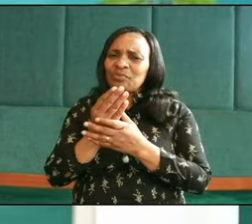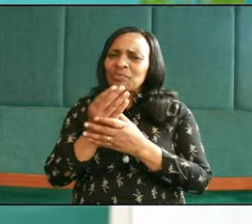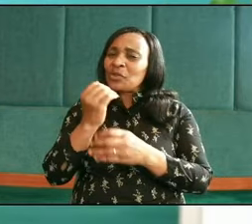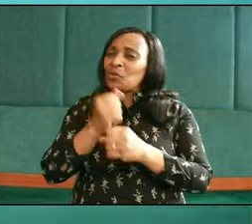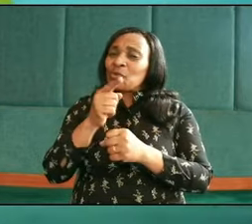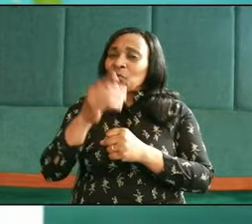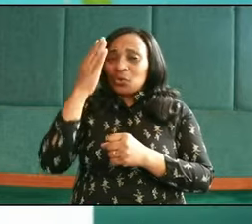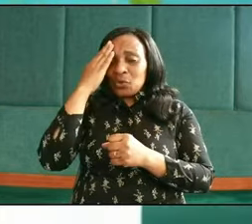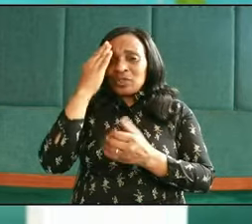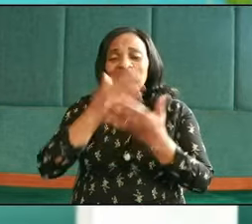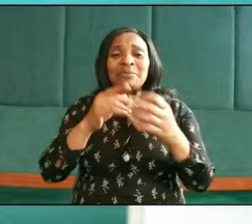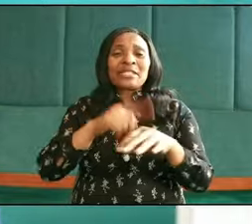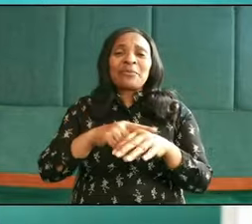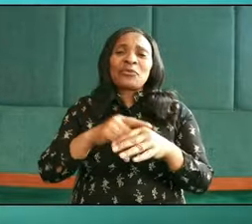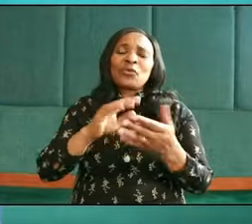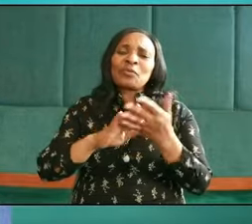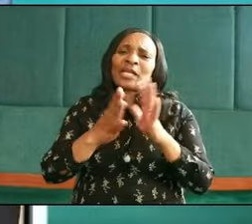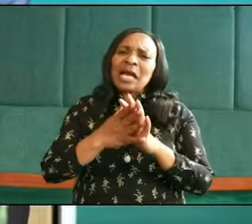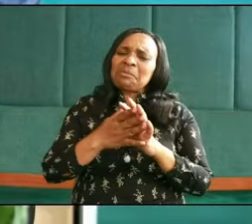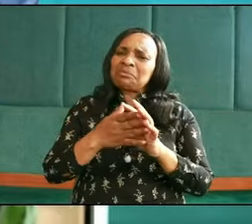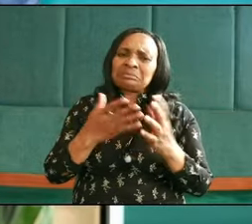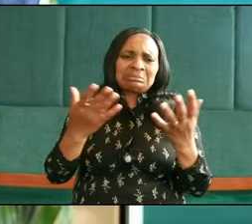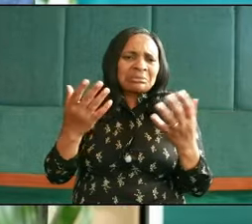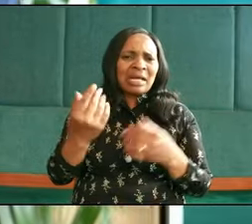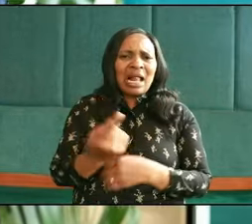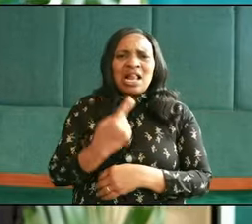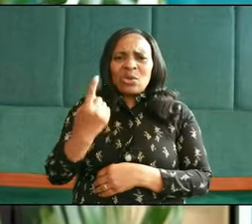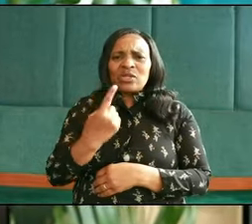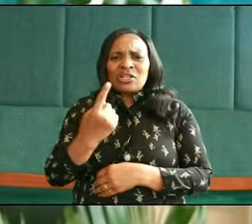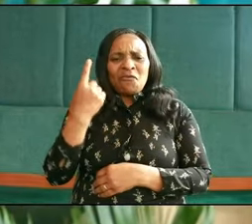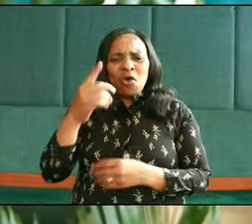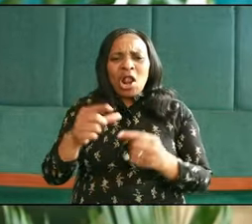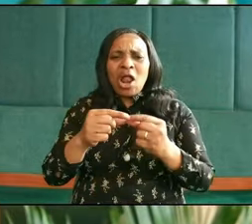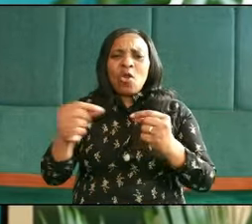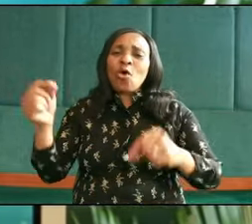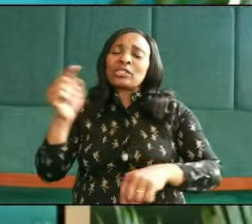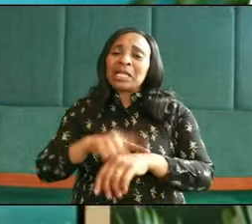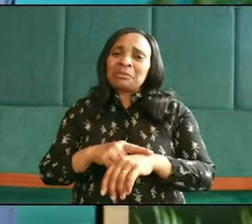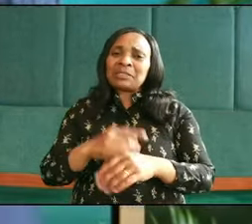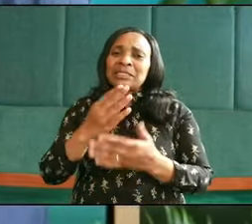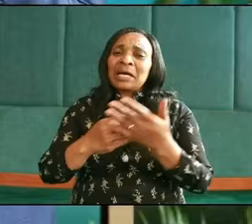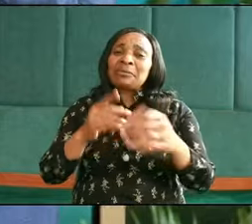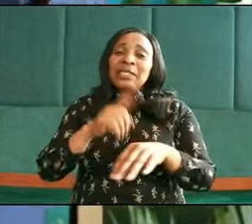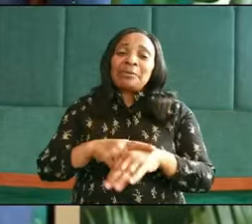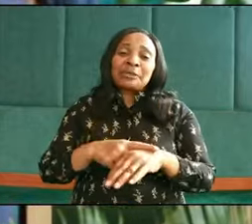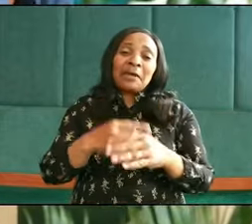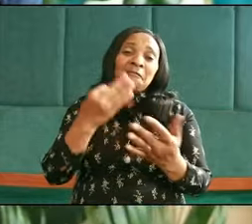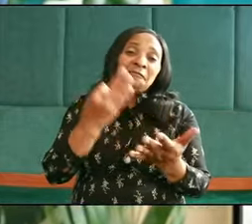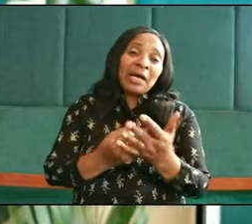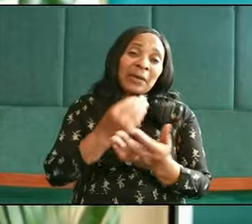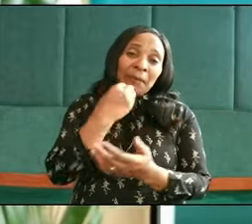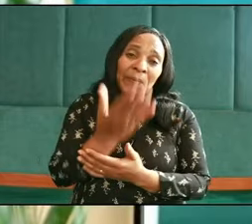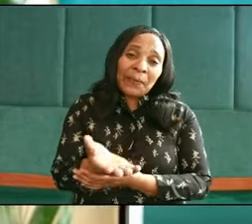know sometimes you become so sick and for too long, Sometimes financial crisis that